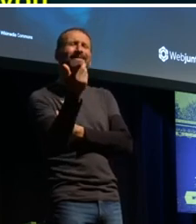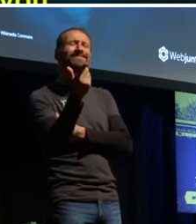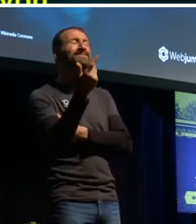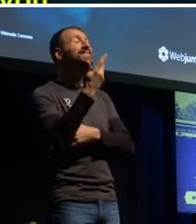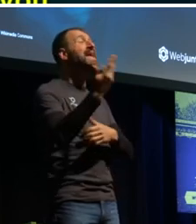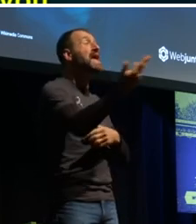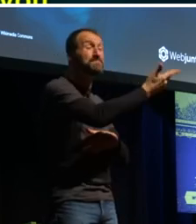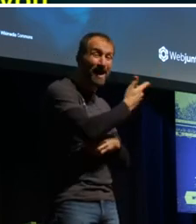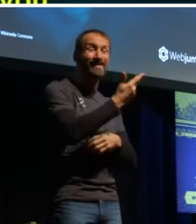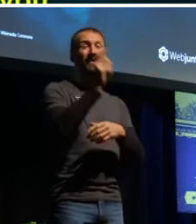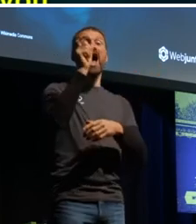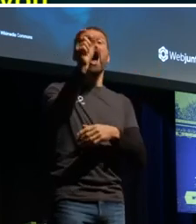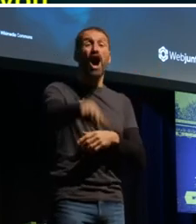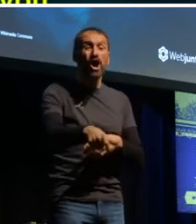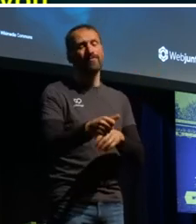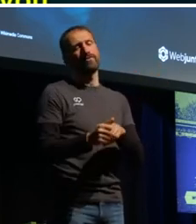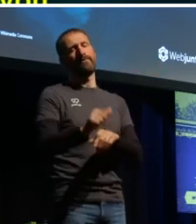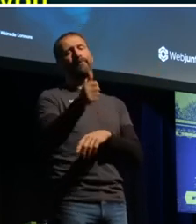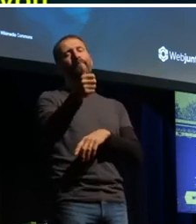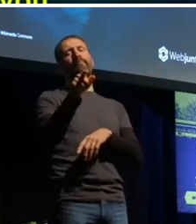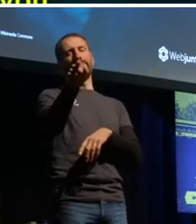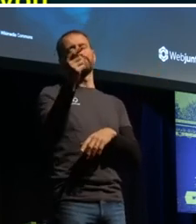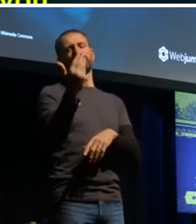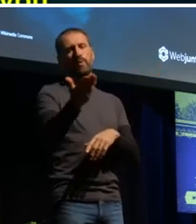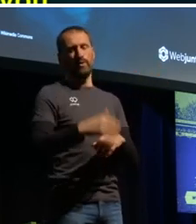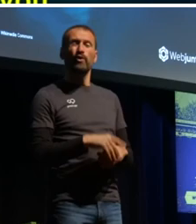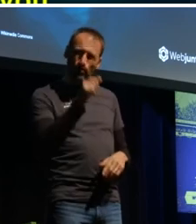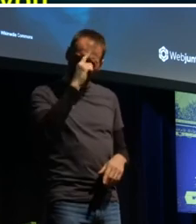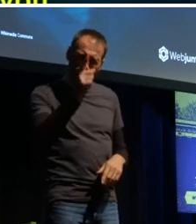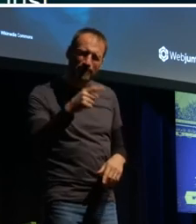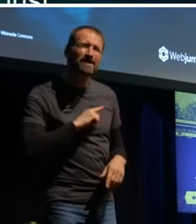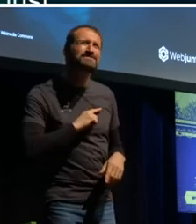you. And, you know, just think about what that felt like.